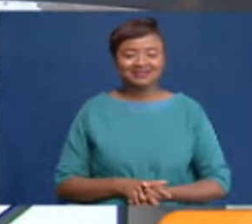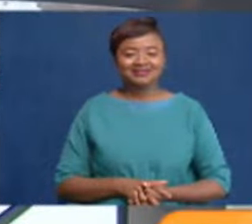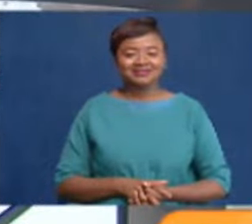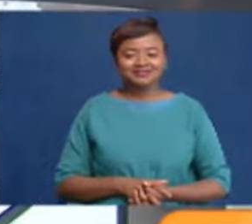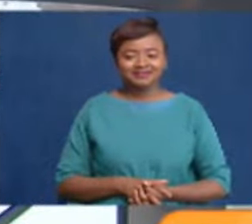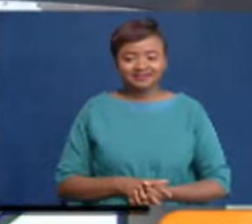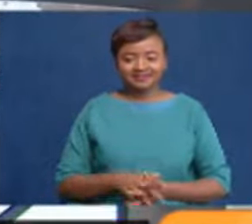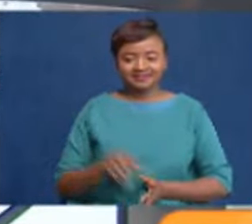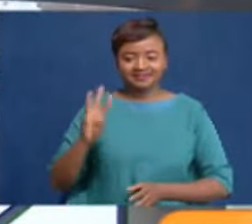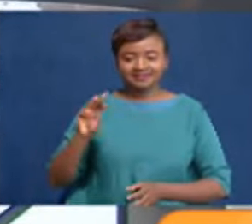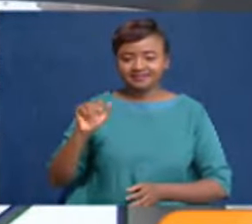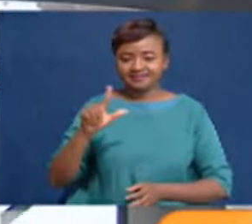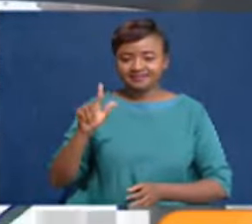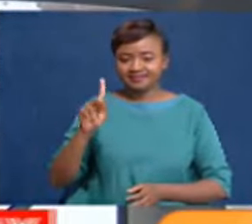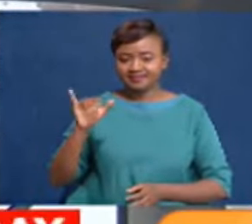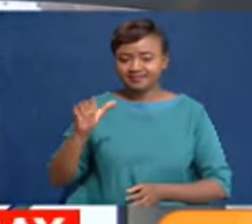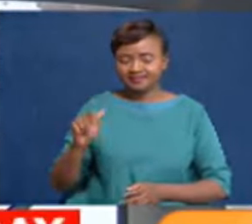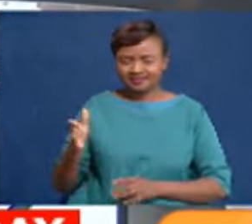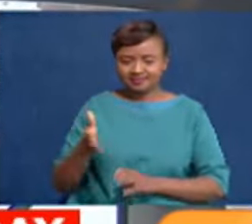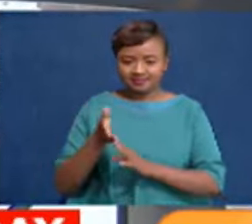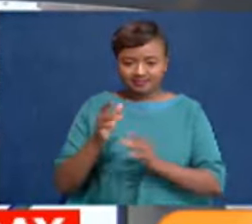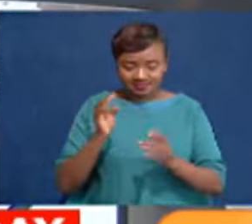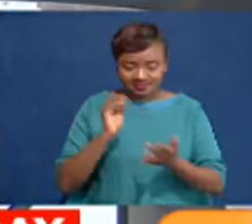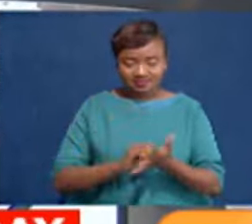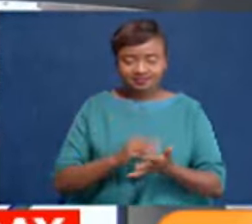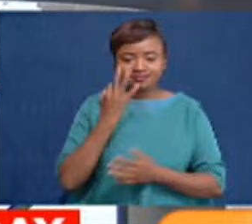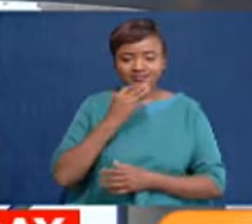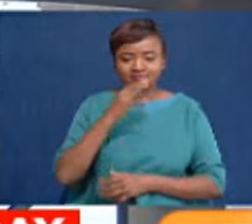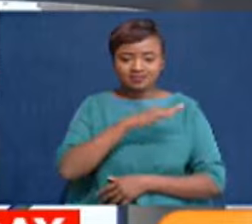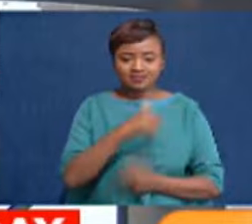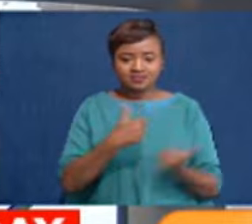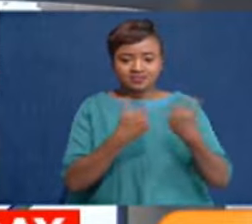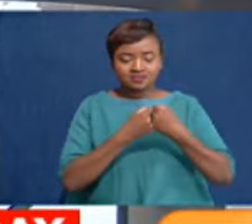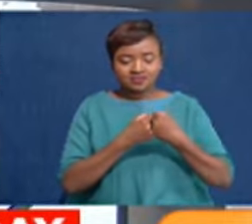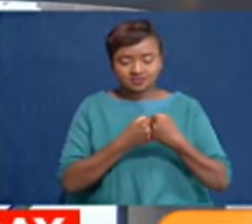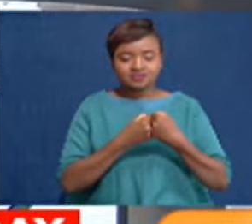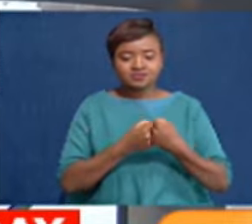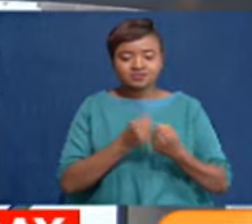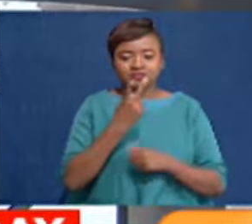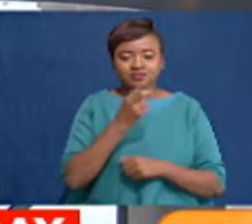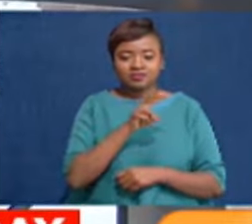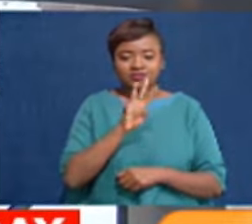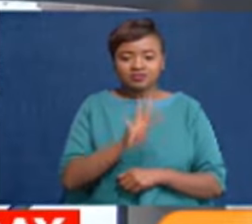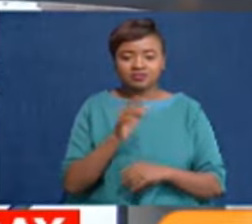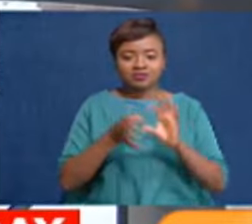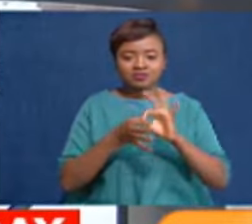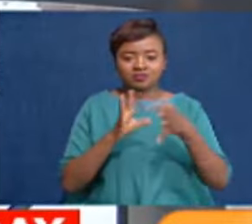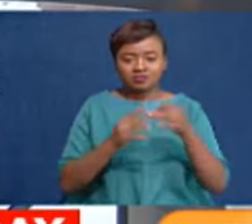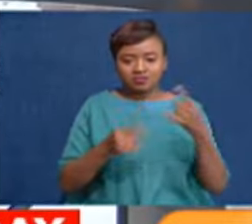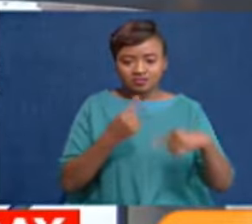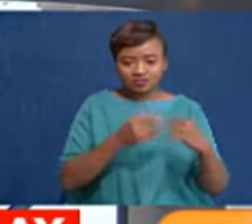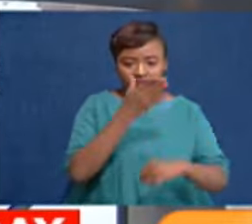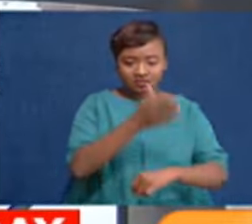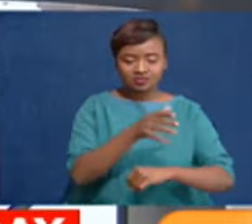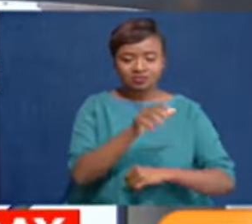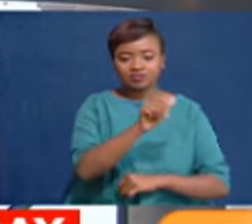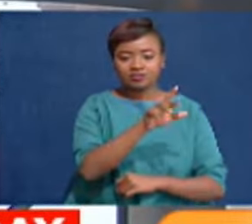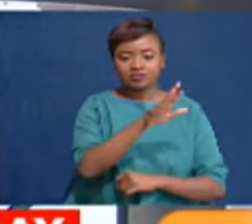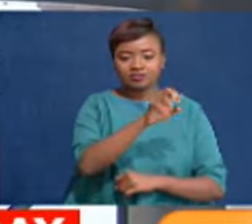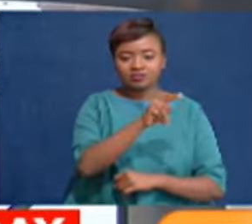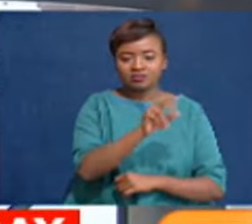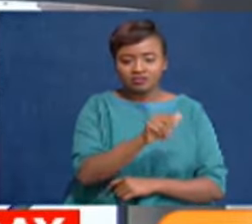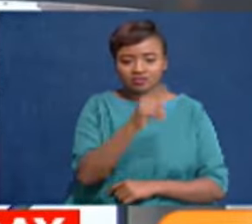Palkia Strikers will be back in action on Wednesday afternoon in their second Pool B match of the 2024 Olympic Games at the Arena One in